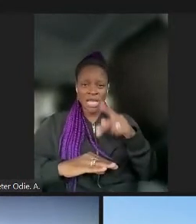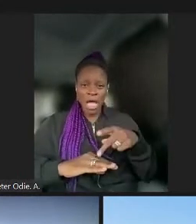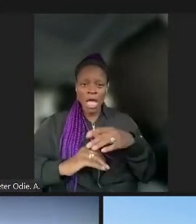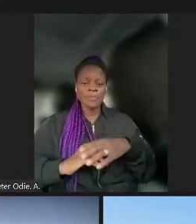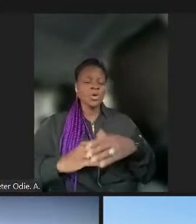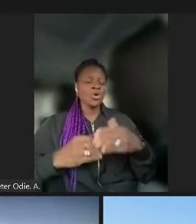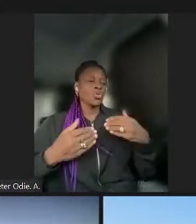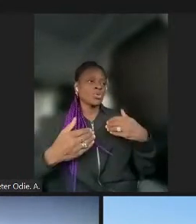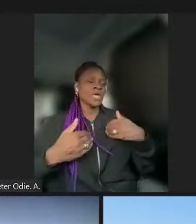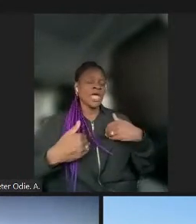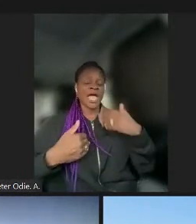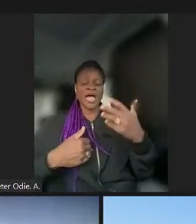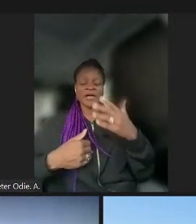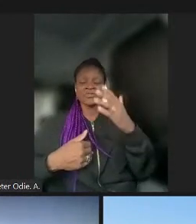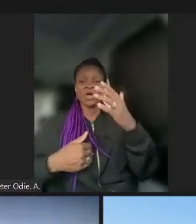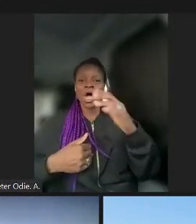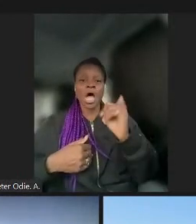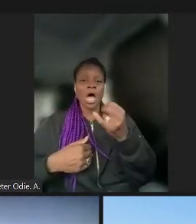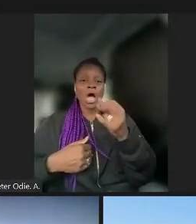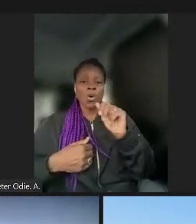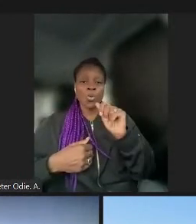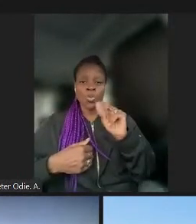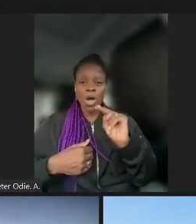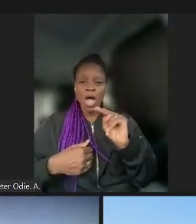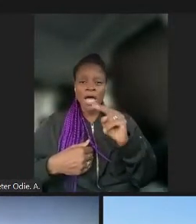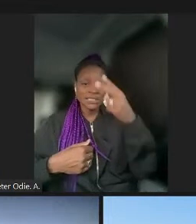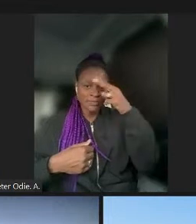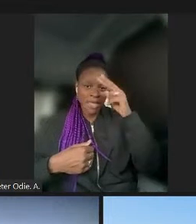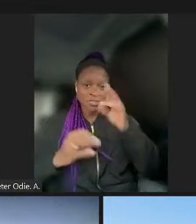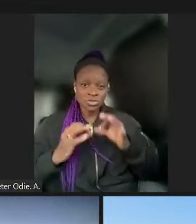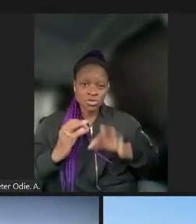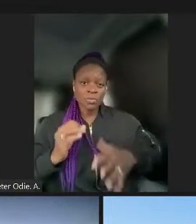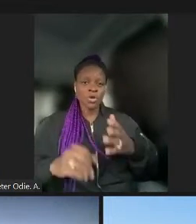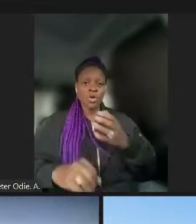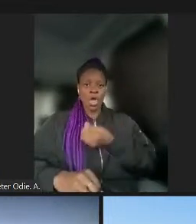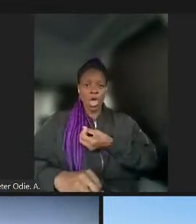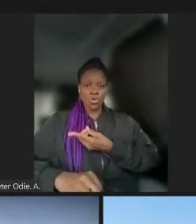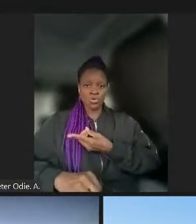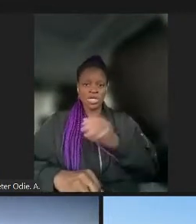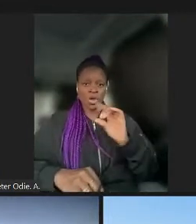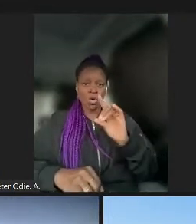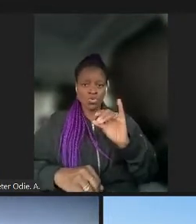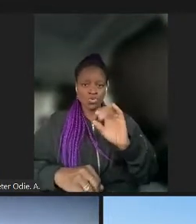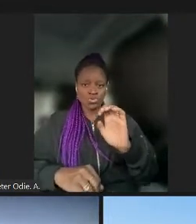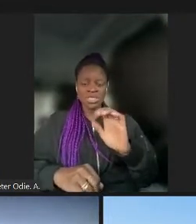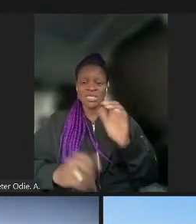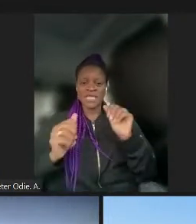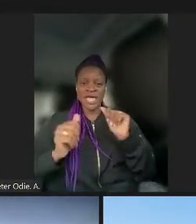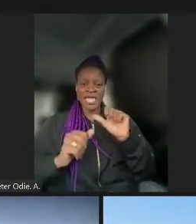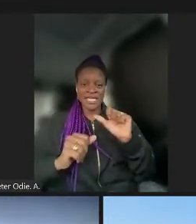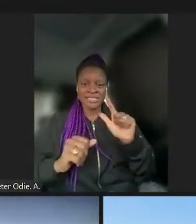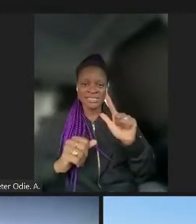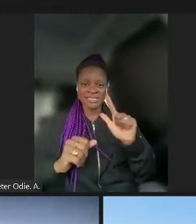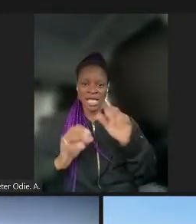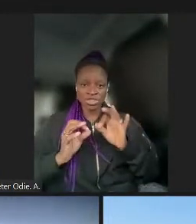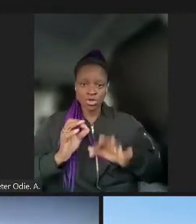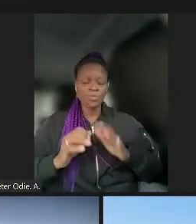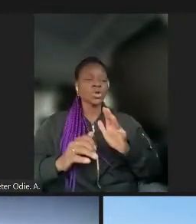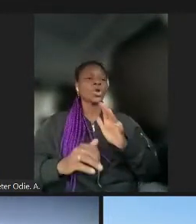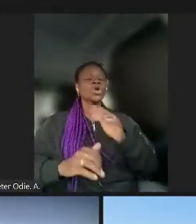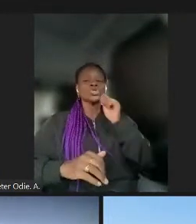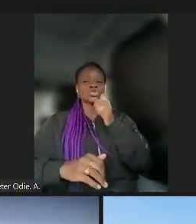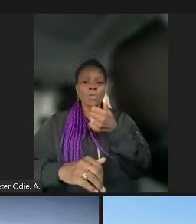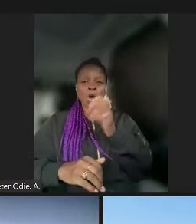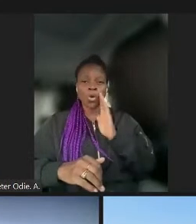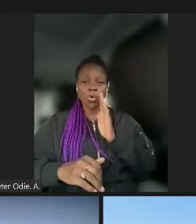Spanish interpreter, and Odie, our ASL interpreter. Just to remind everybody, we will be repeating this briefing in Spanish tomorrow